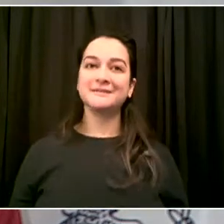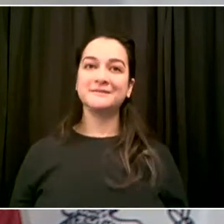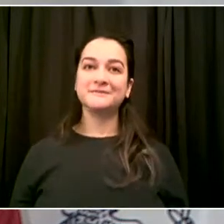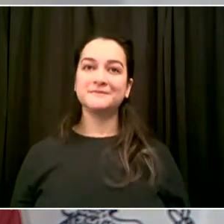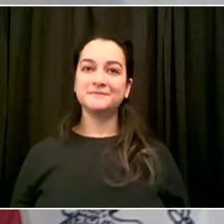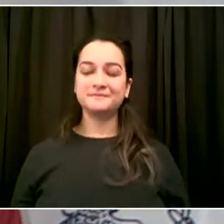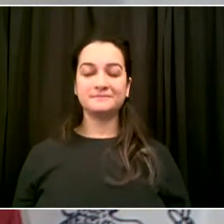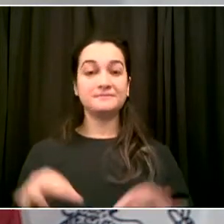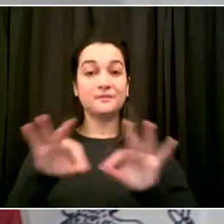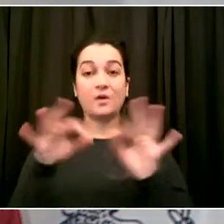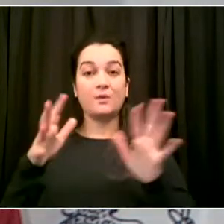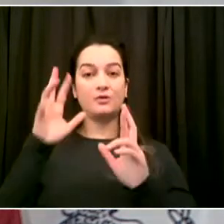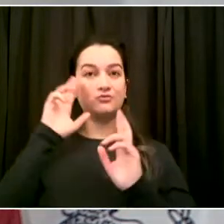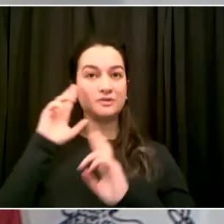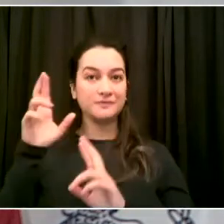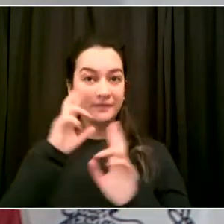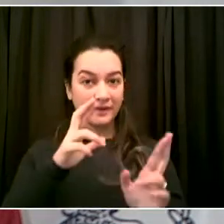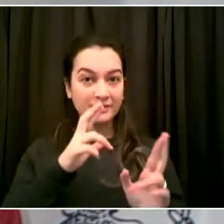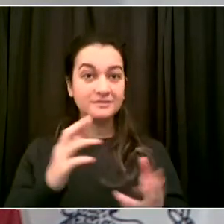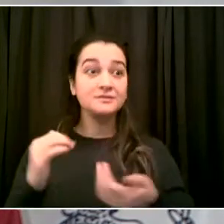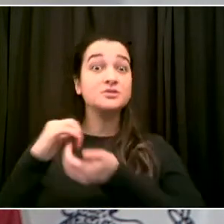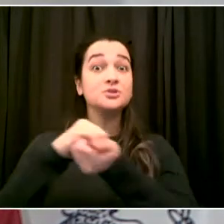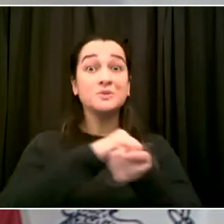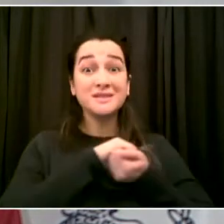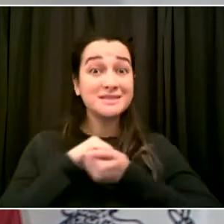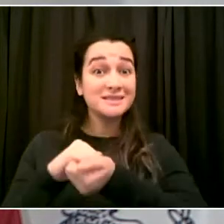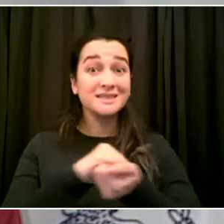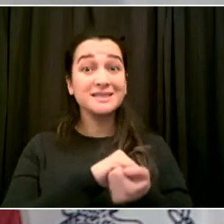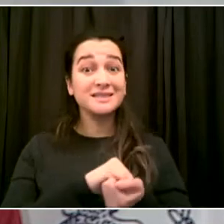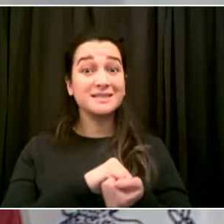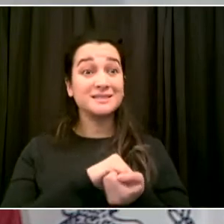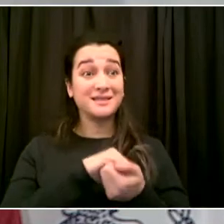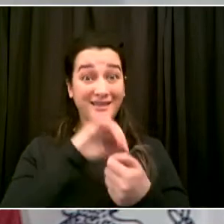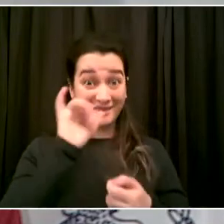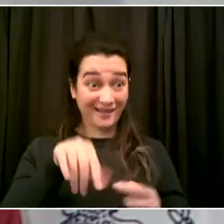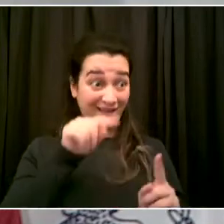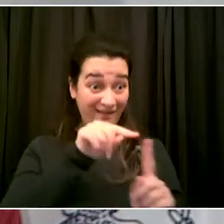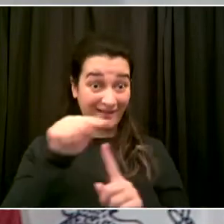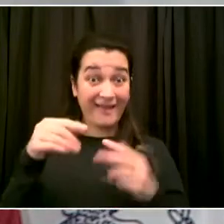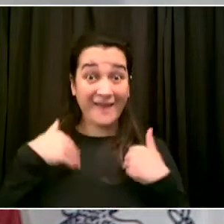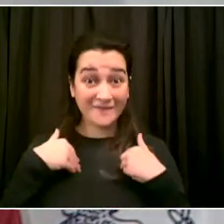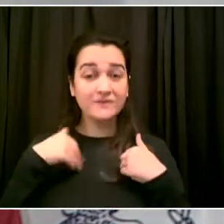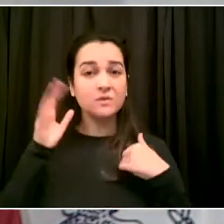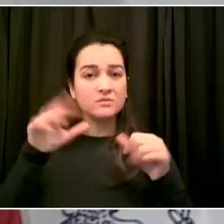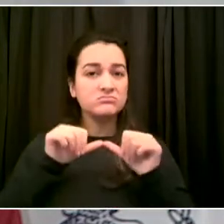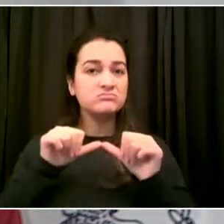all New Yorkers. That's the pathway to a recovery for all of us. Thank you, everybody.